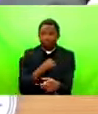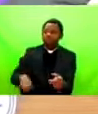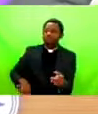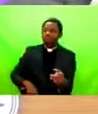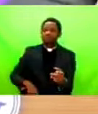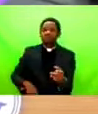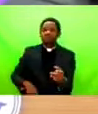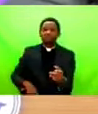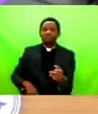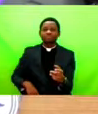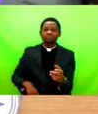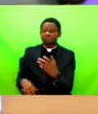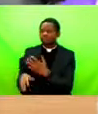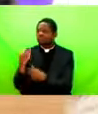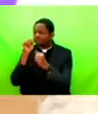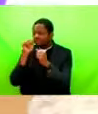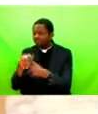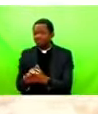God bless